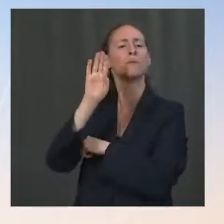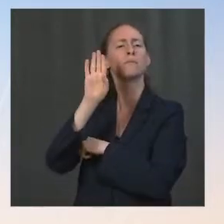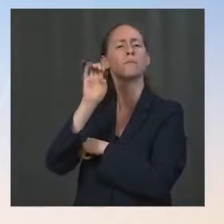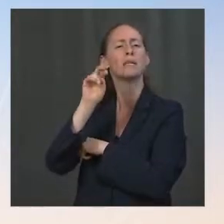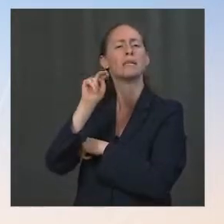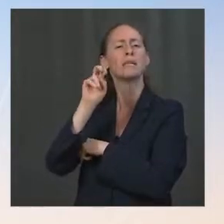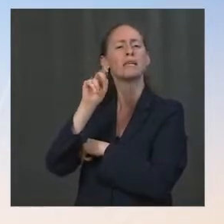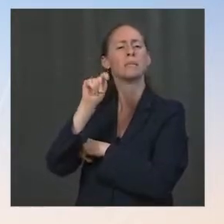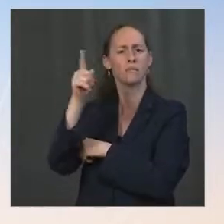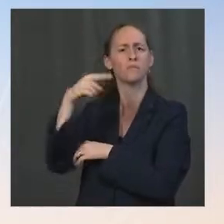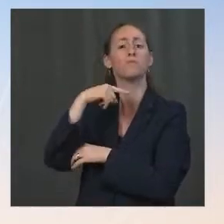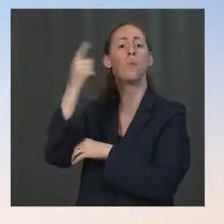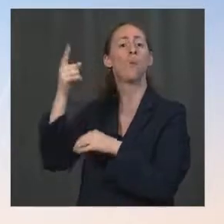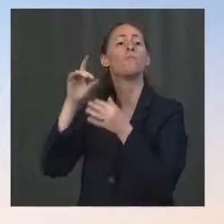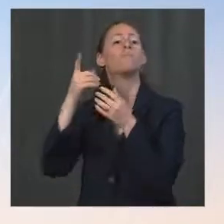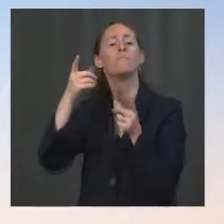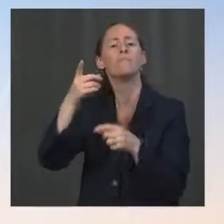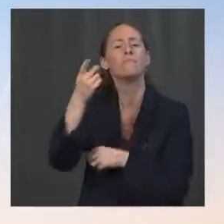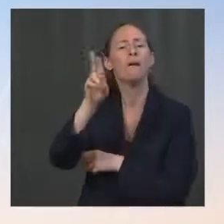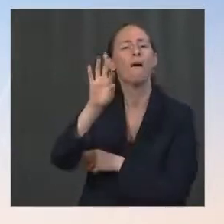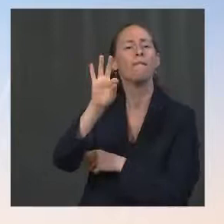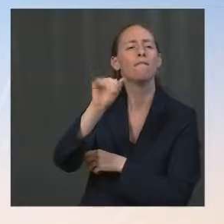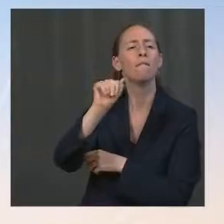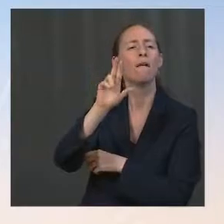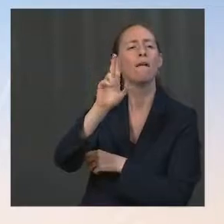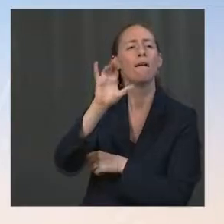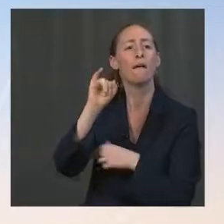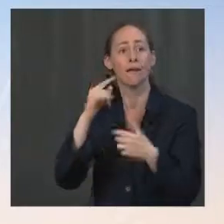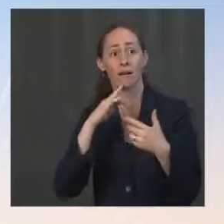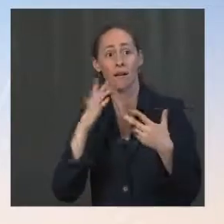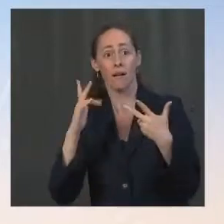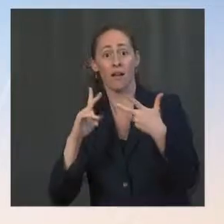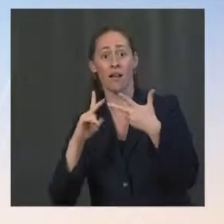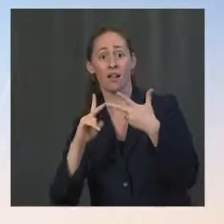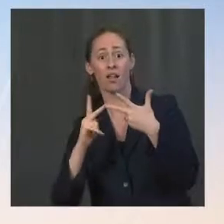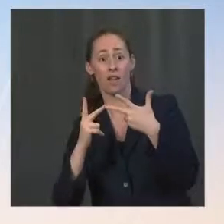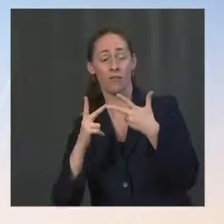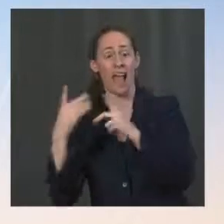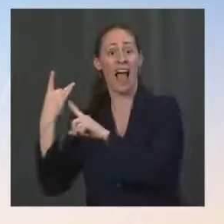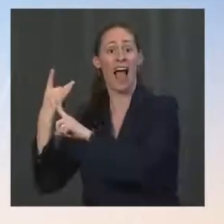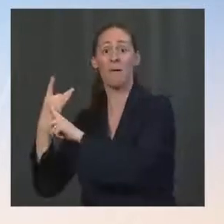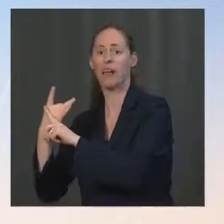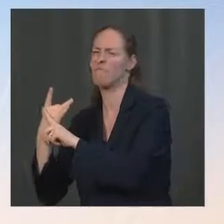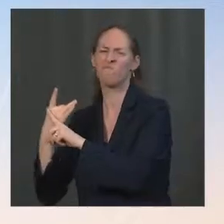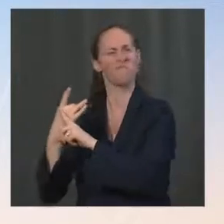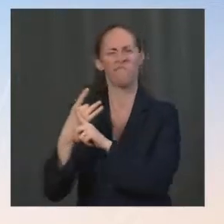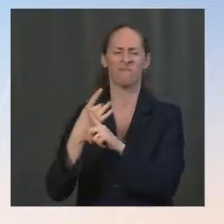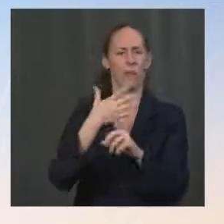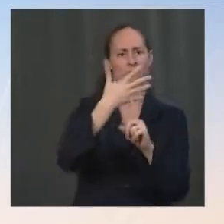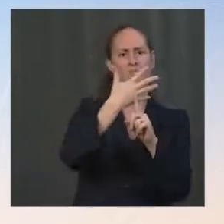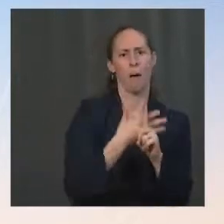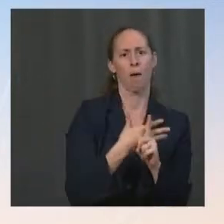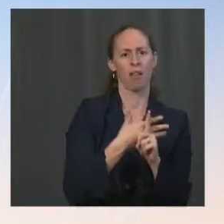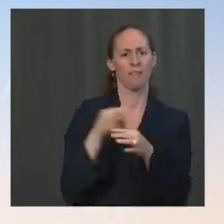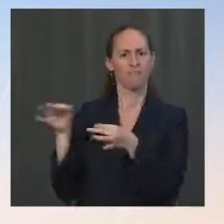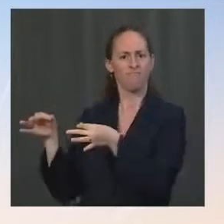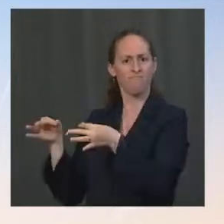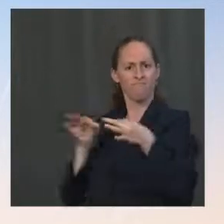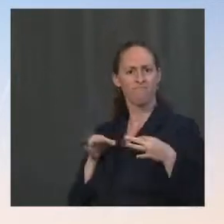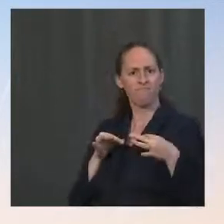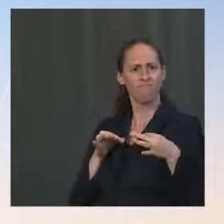shots after 5 months instead of 8. Could you explain why he's looking at that, what